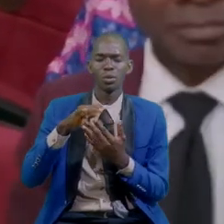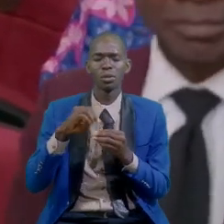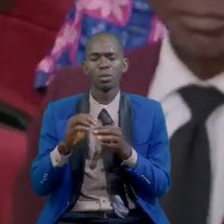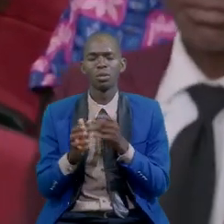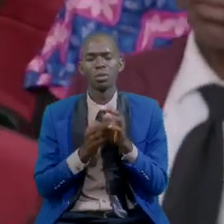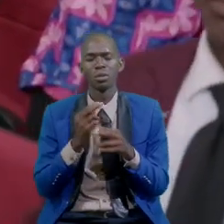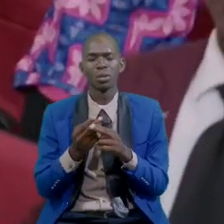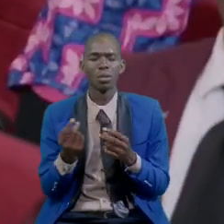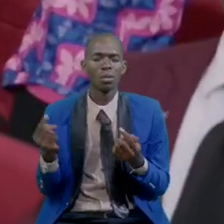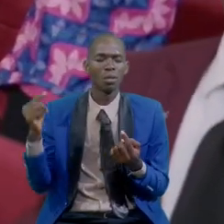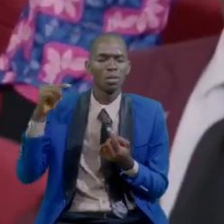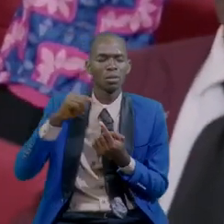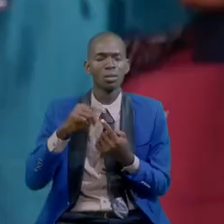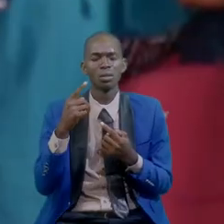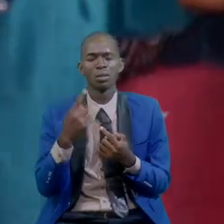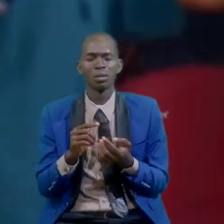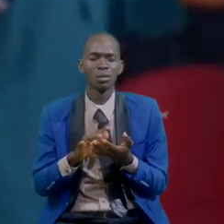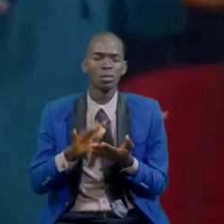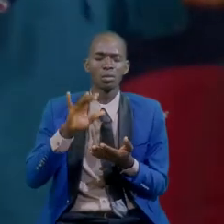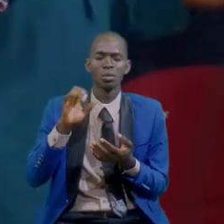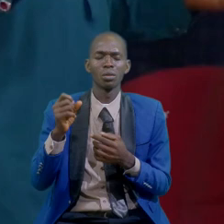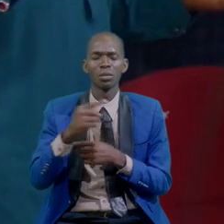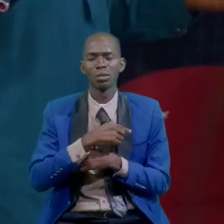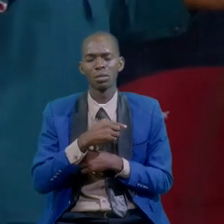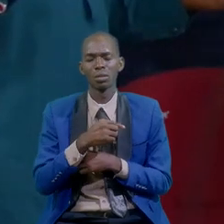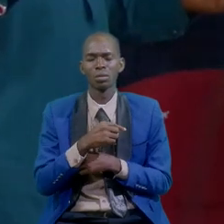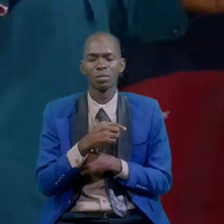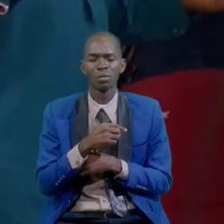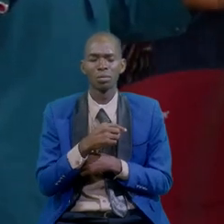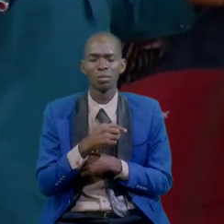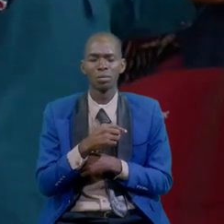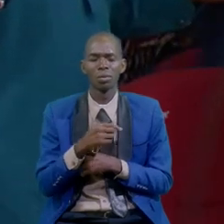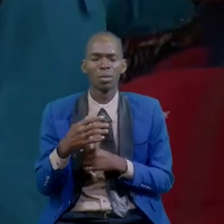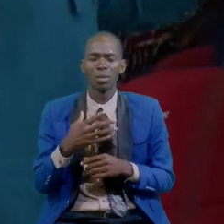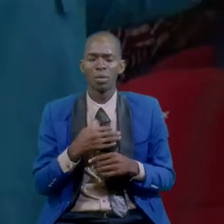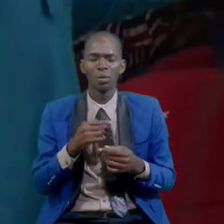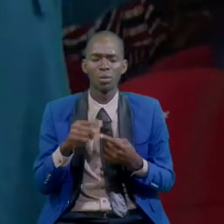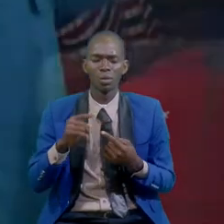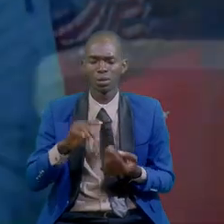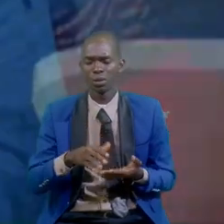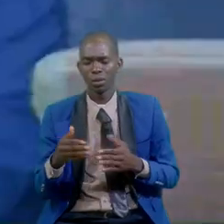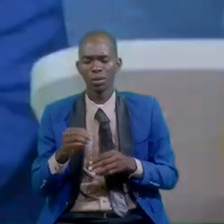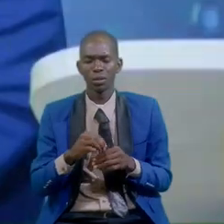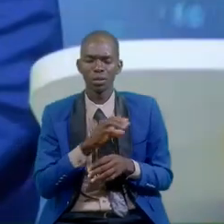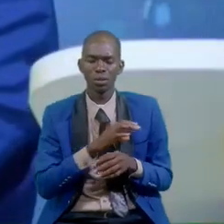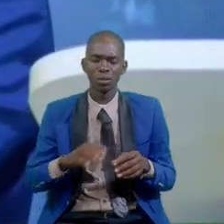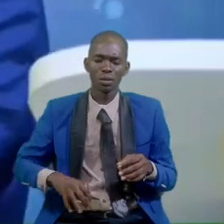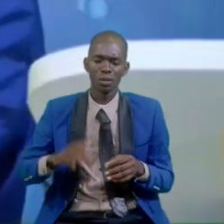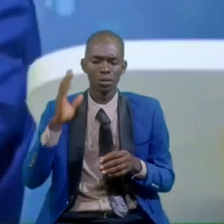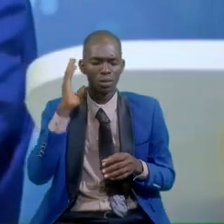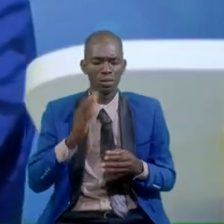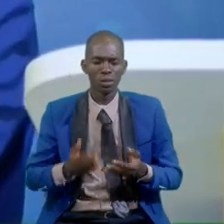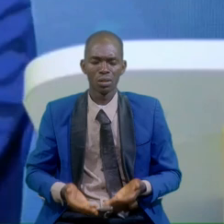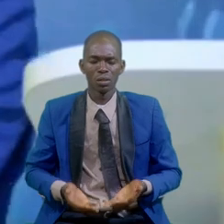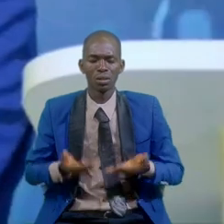till the glorious day. Amen. When the dead in Christ shall rise, and the living